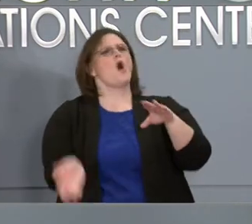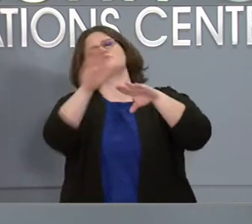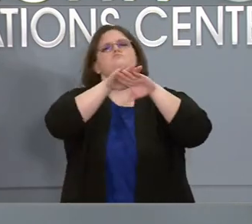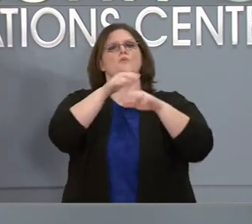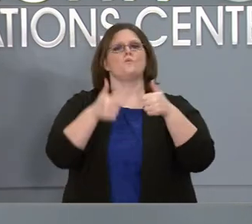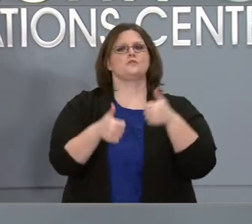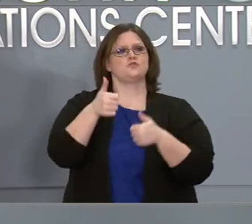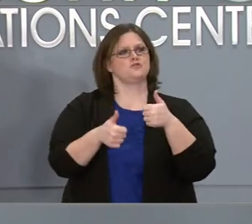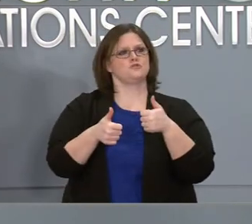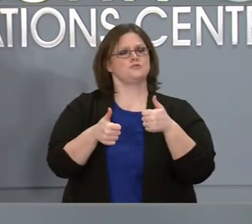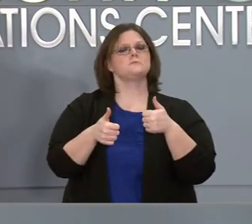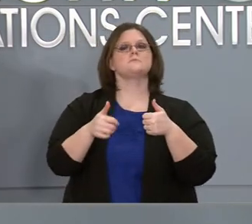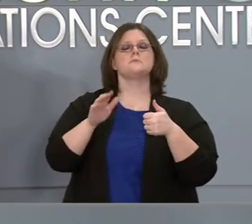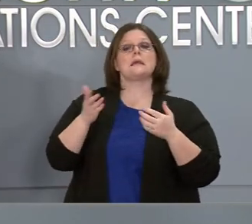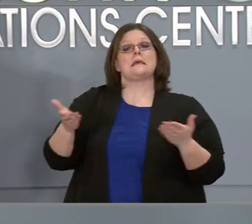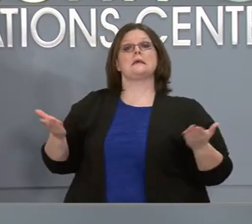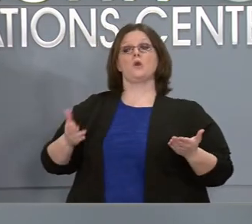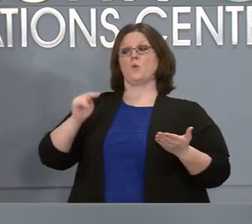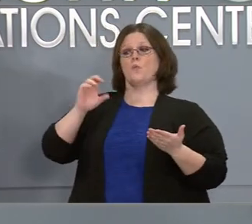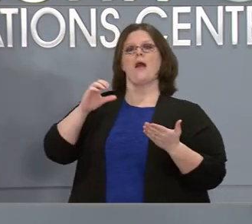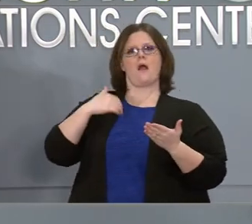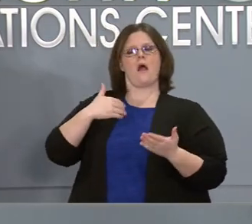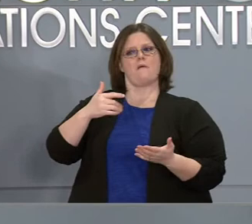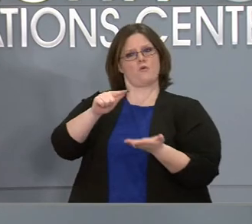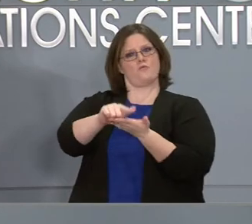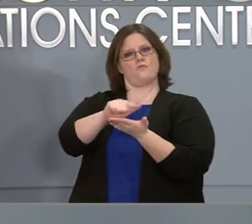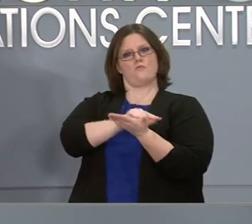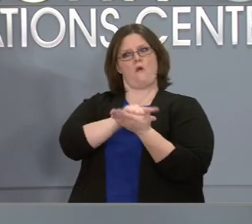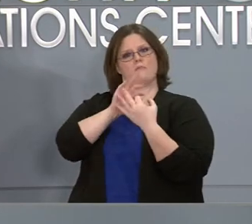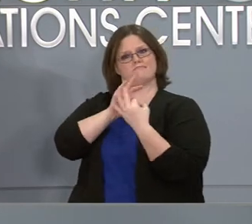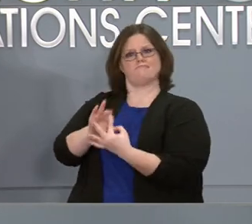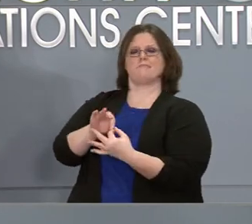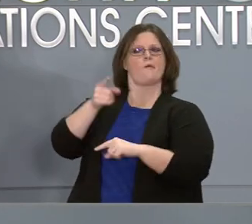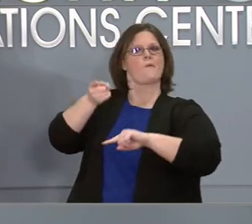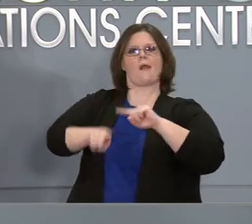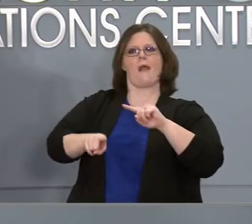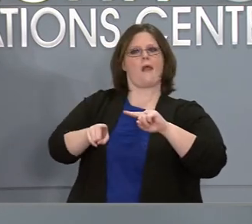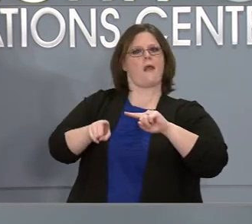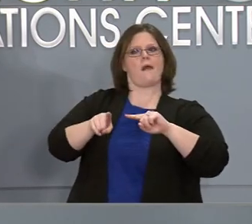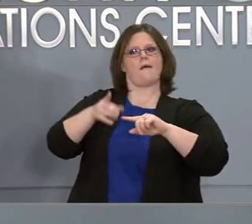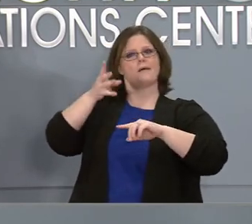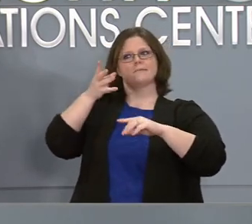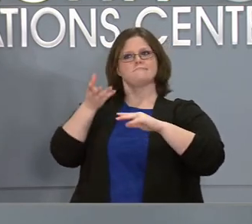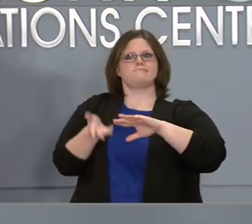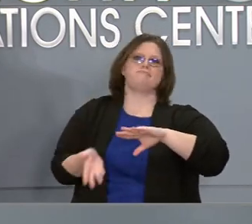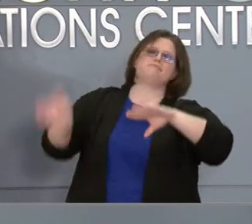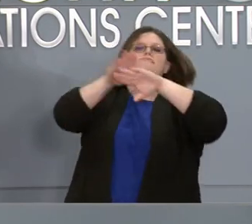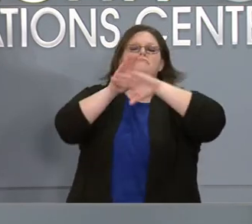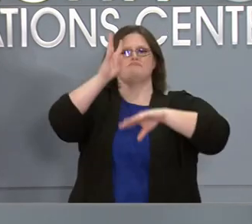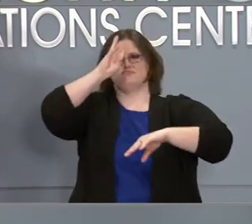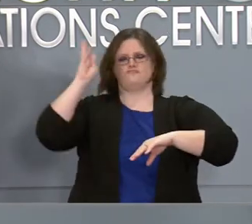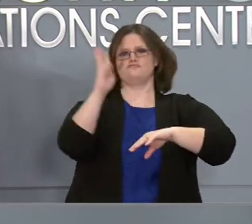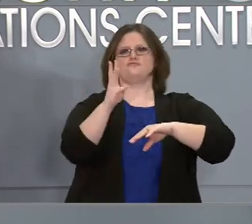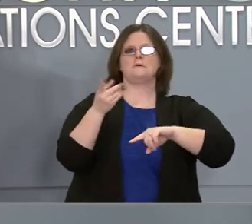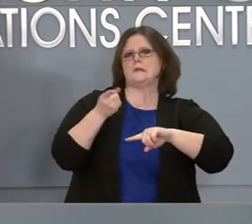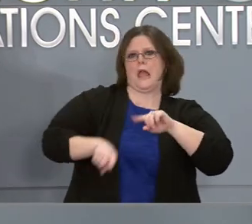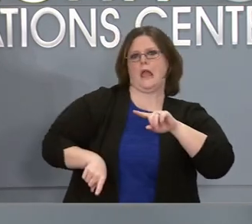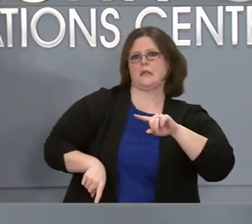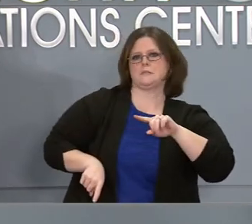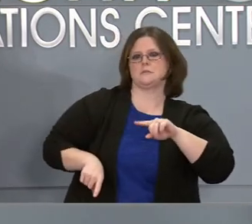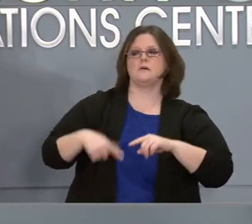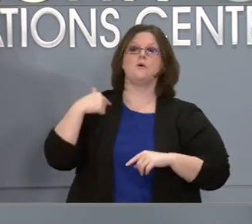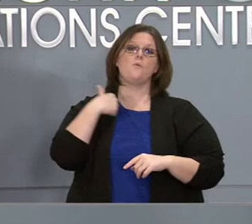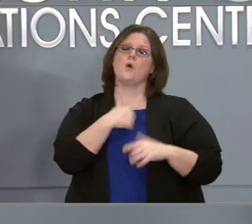I think North Carolina has a pretty good one. The bottom line here is we don't want people trying to take advantage of